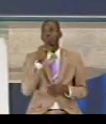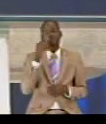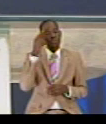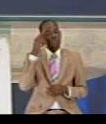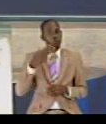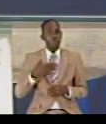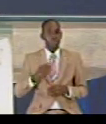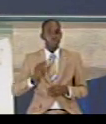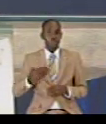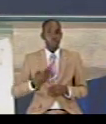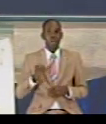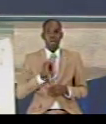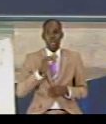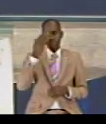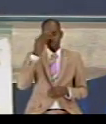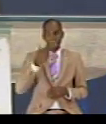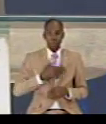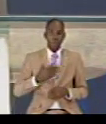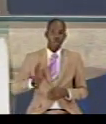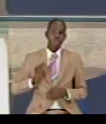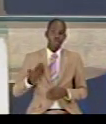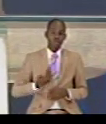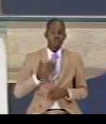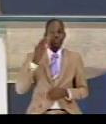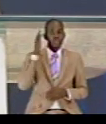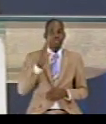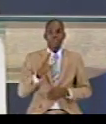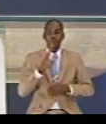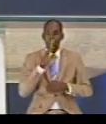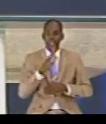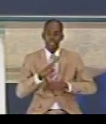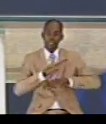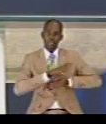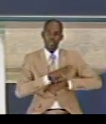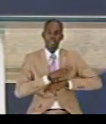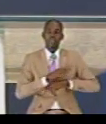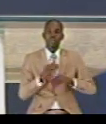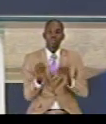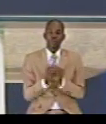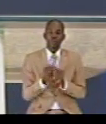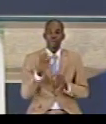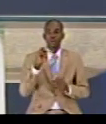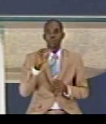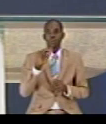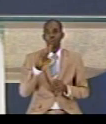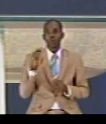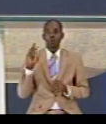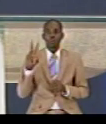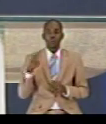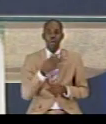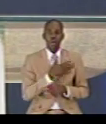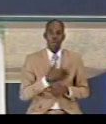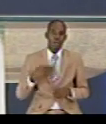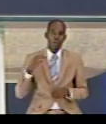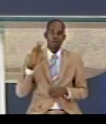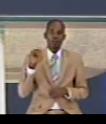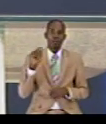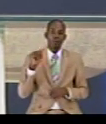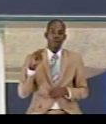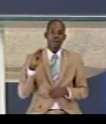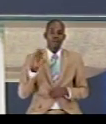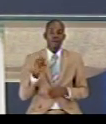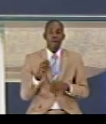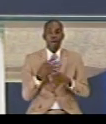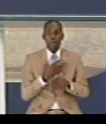my soul shall be satisfied as with marrow and fatness. And my mouth shall praise